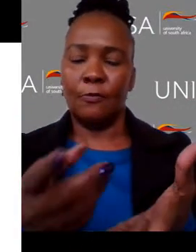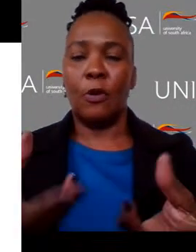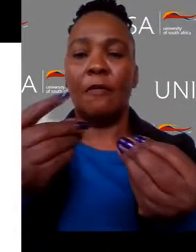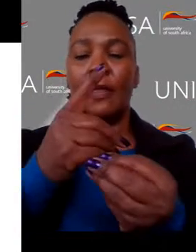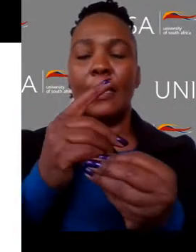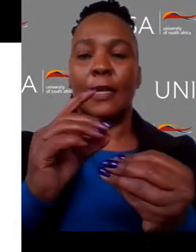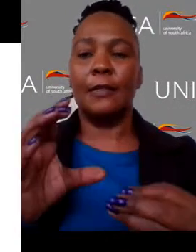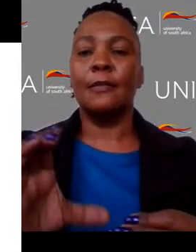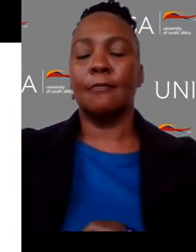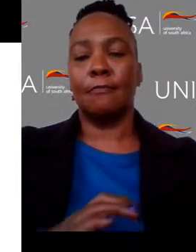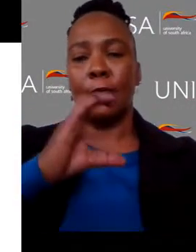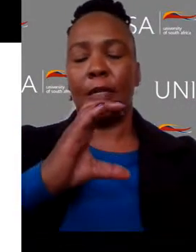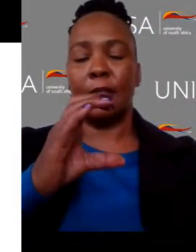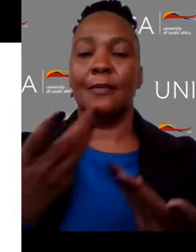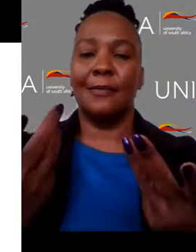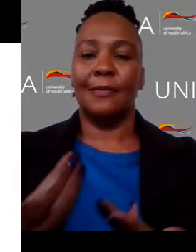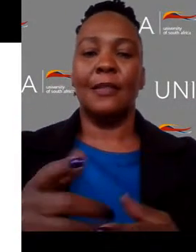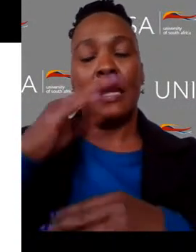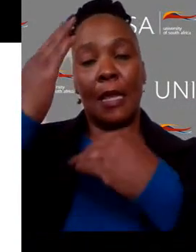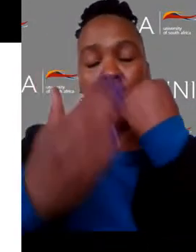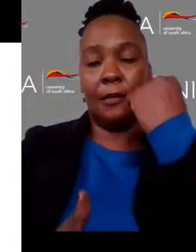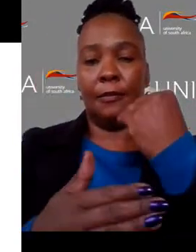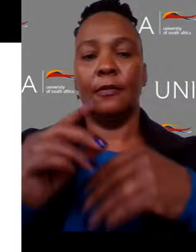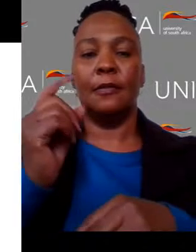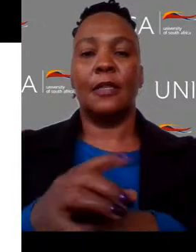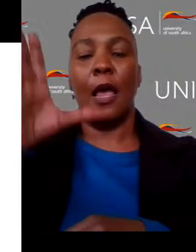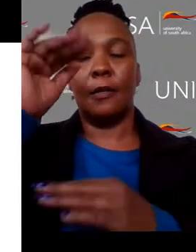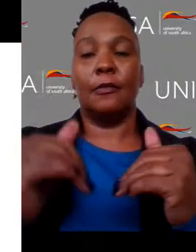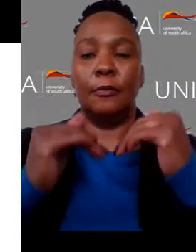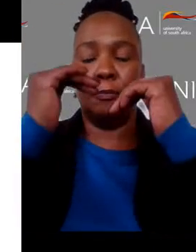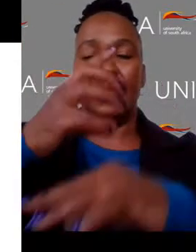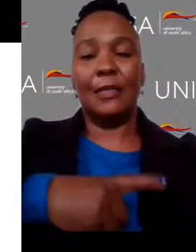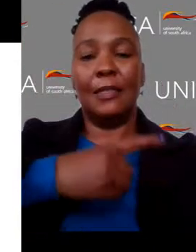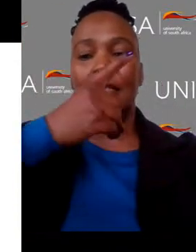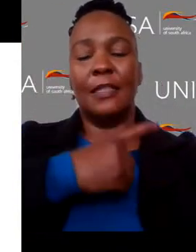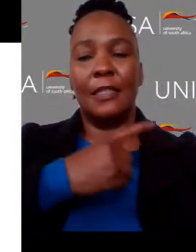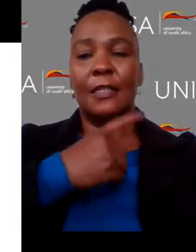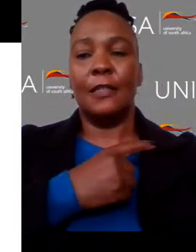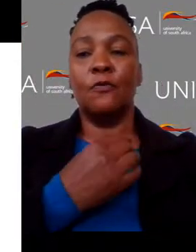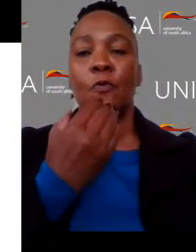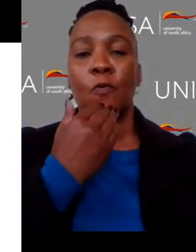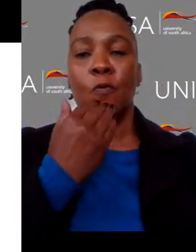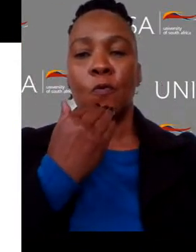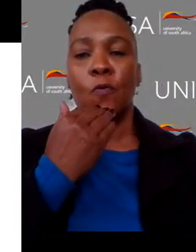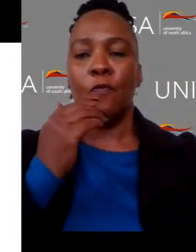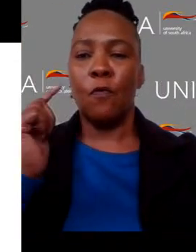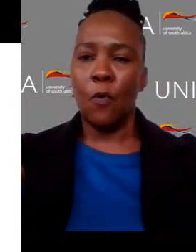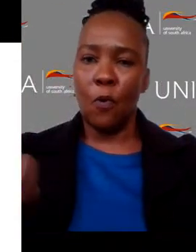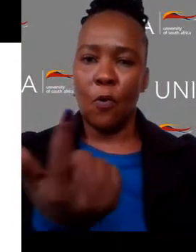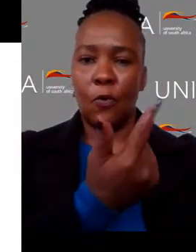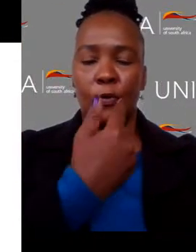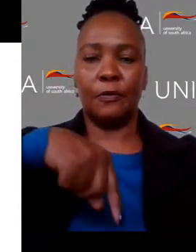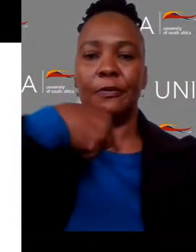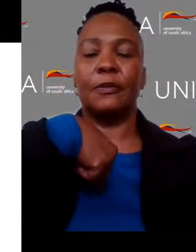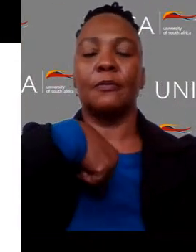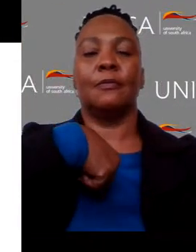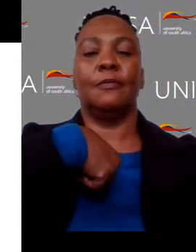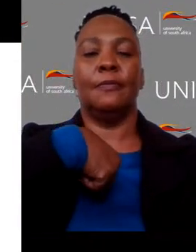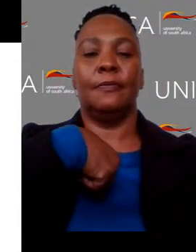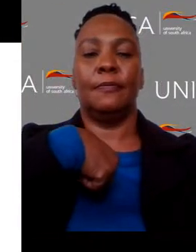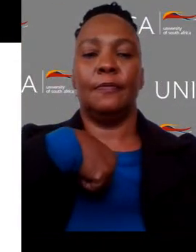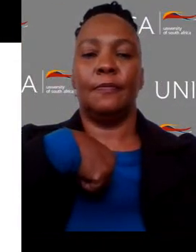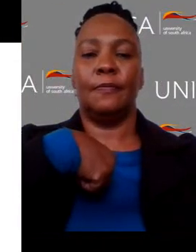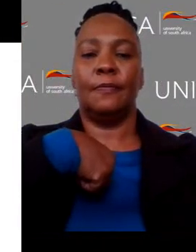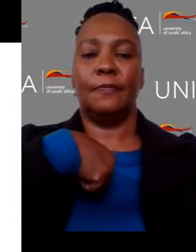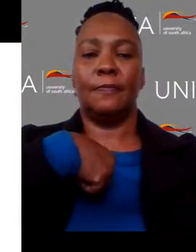courage, because in the end, academic integrity belongs to every single one of us. Think of it